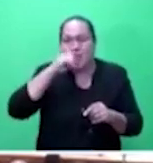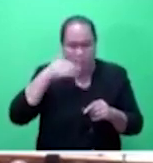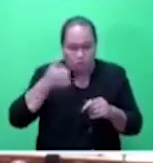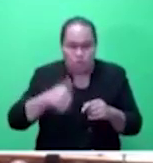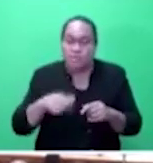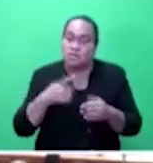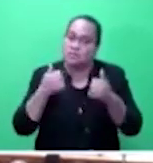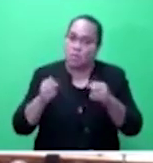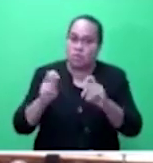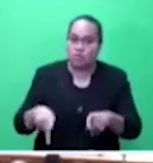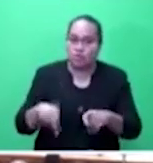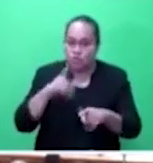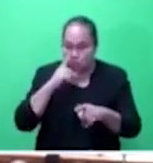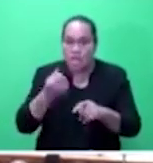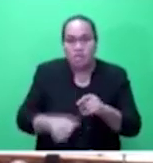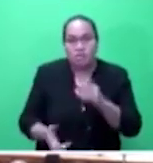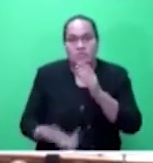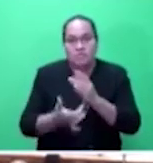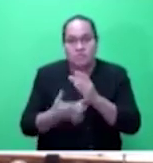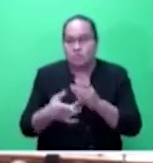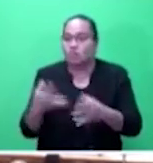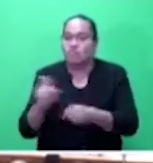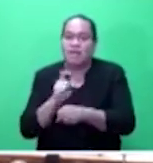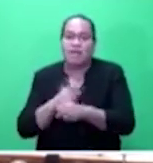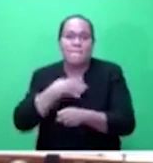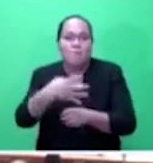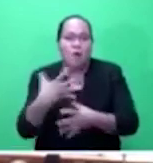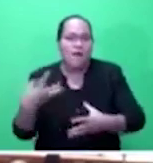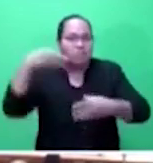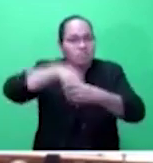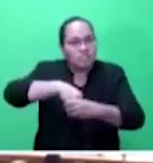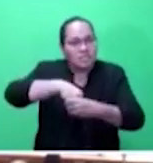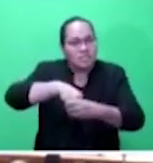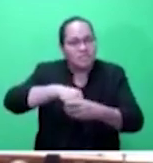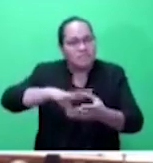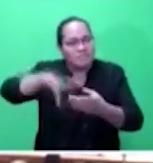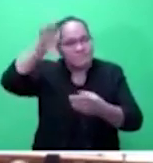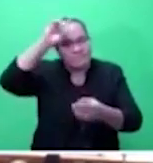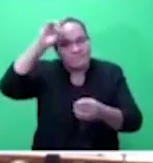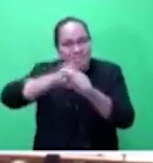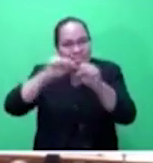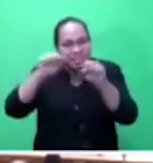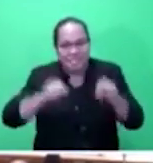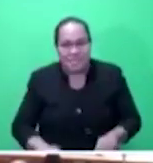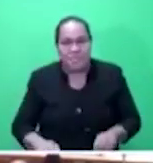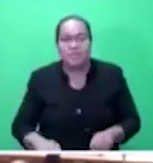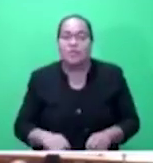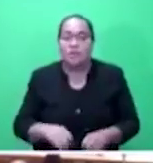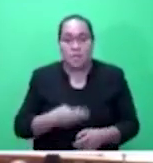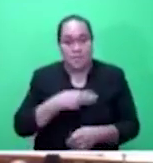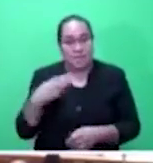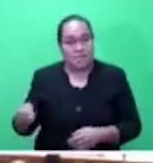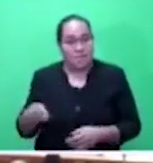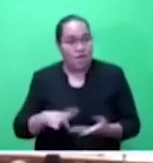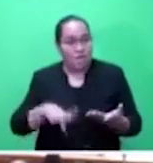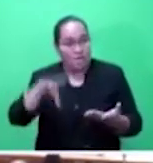is an opportunity to leverage technology to create a more inclusive and resilient education system in Fiji. And already the Minister of Education is